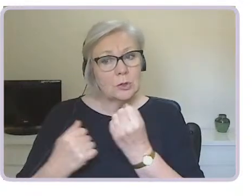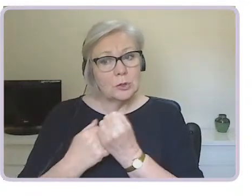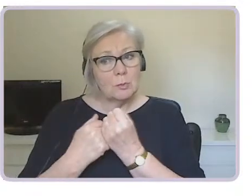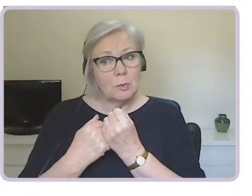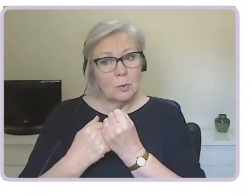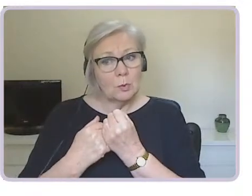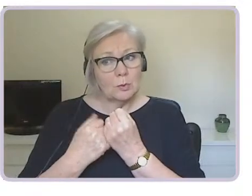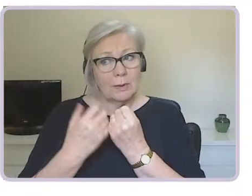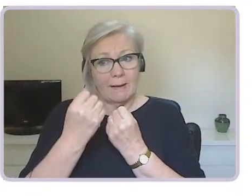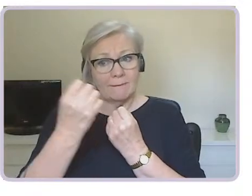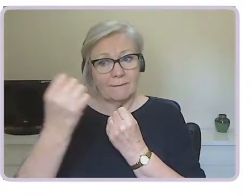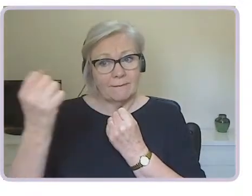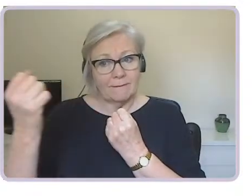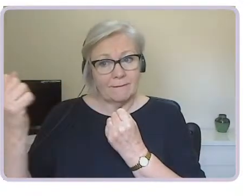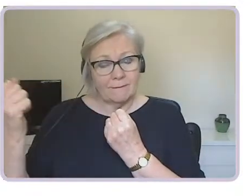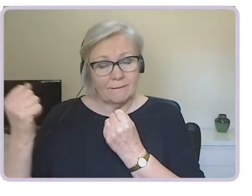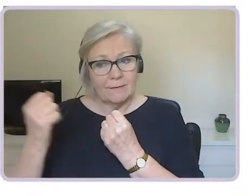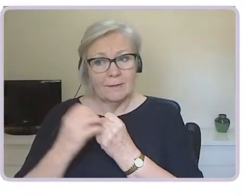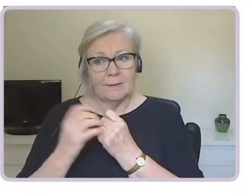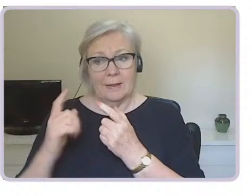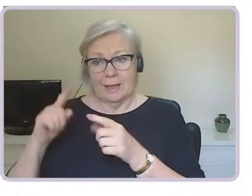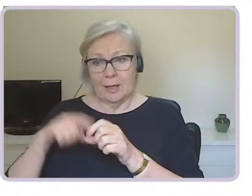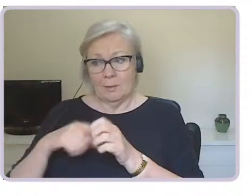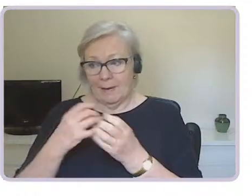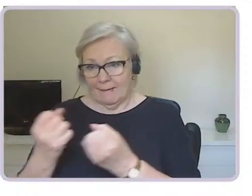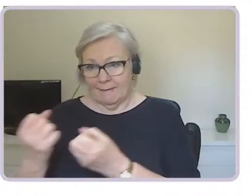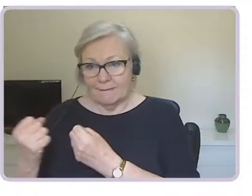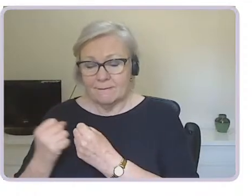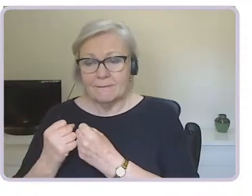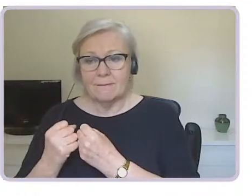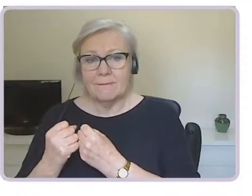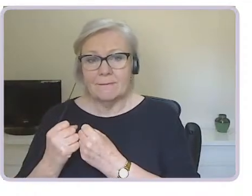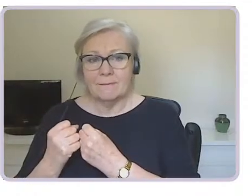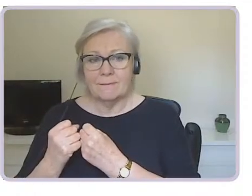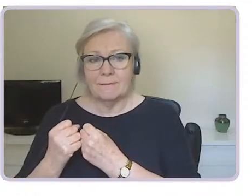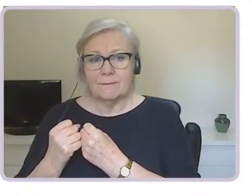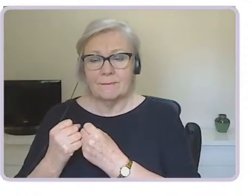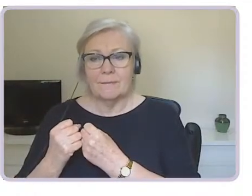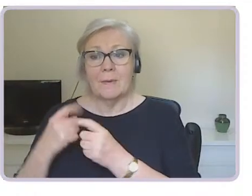you, your equipment is around you and will be working.